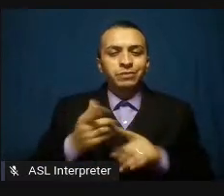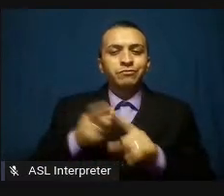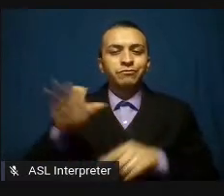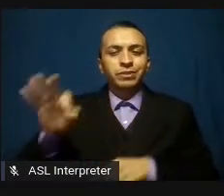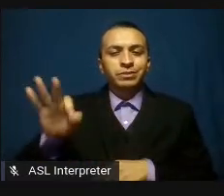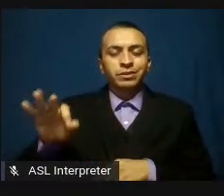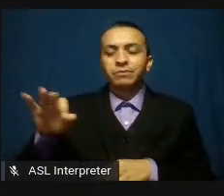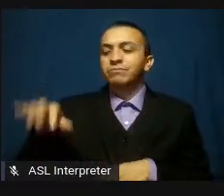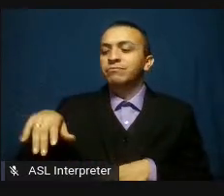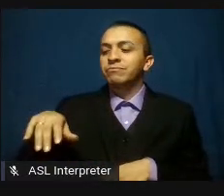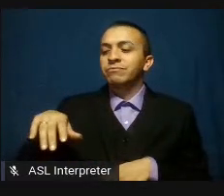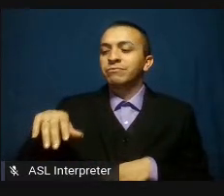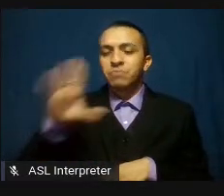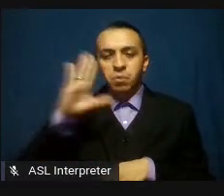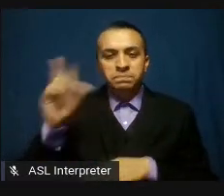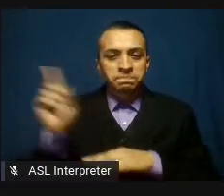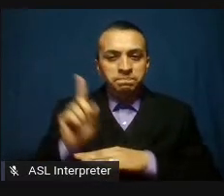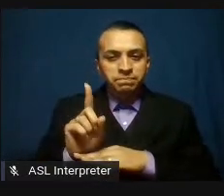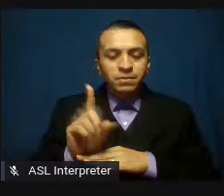administrator, Denise Tolloy.